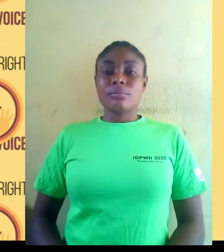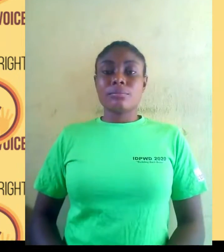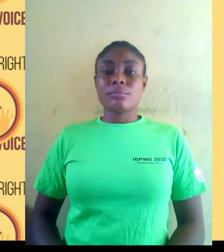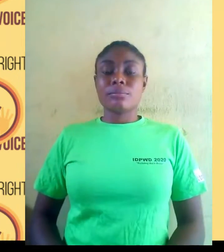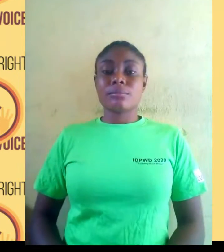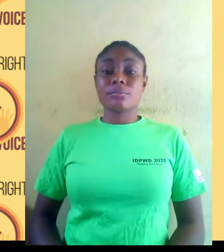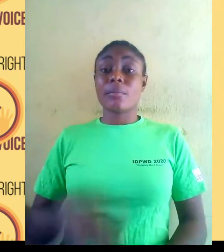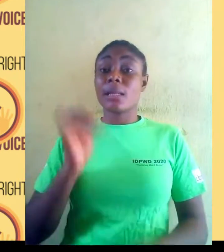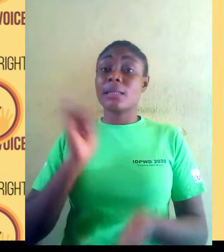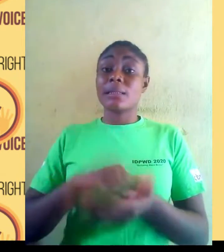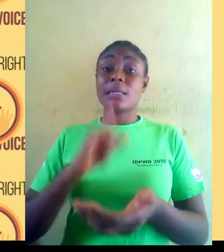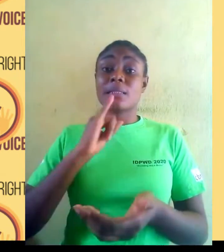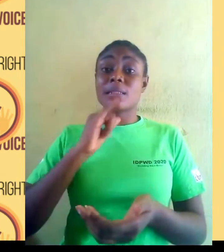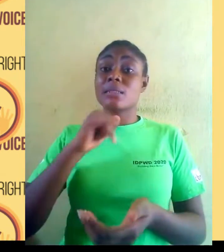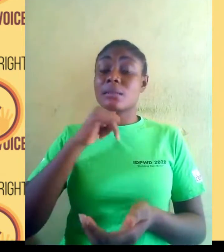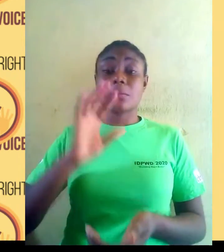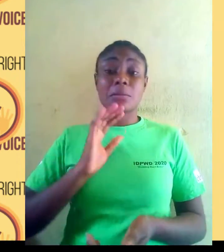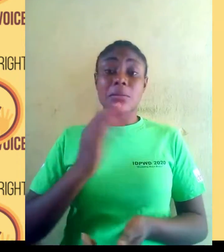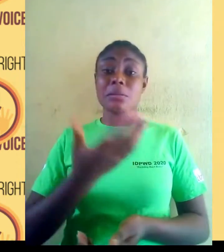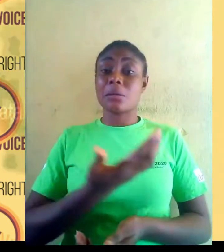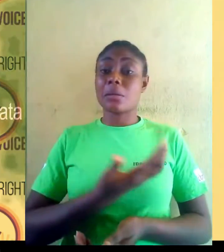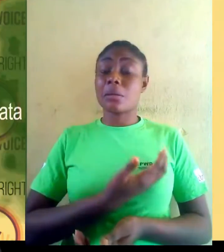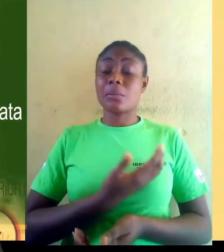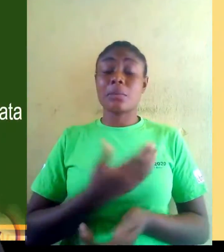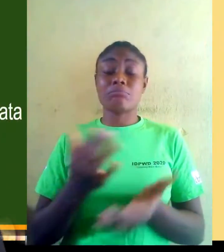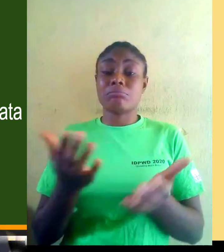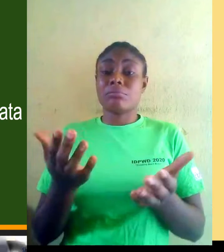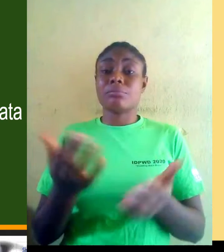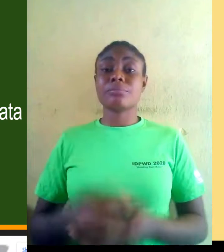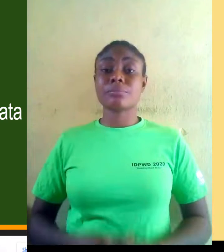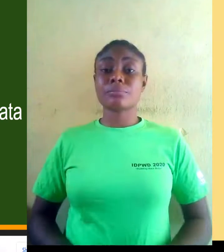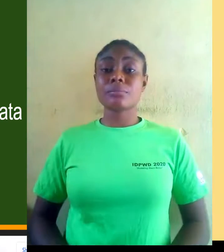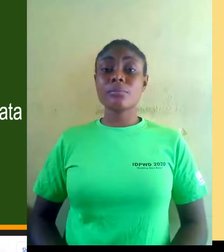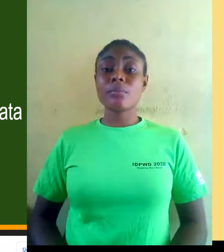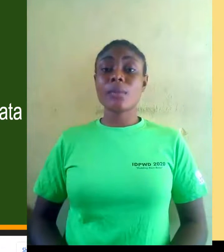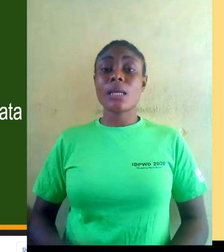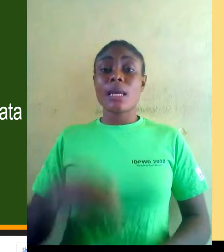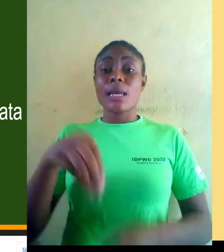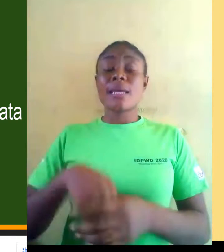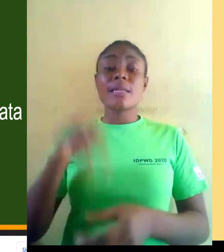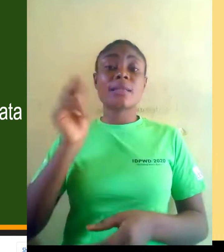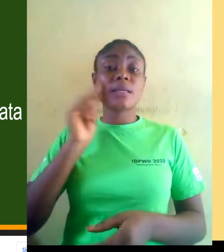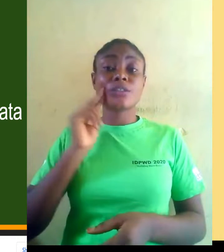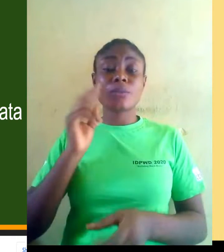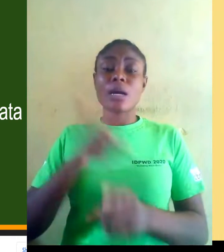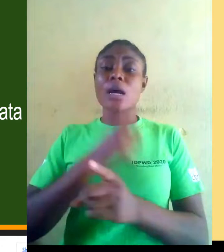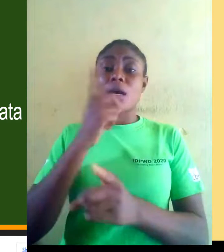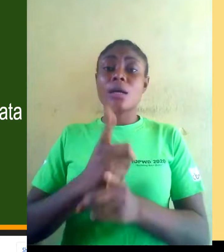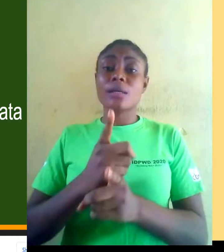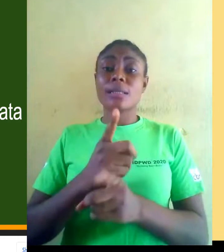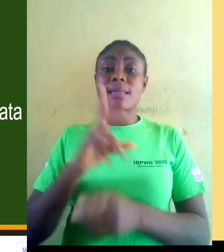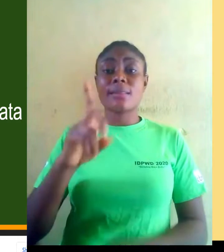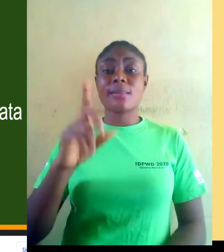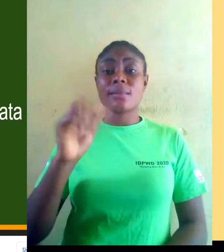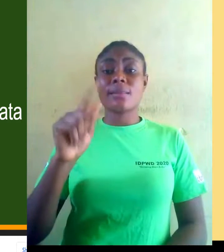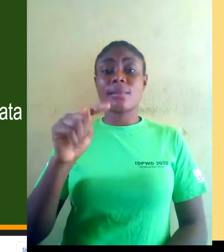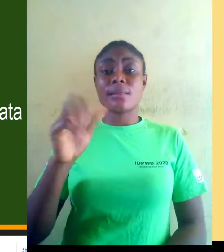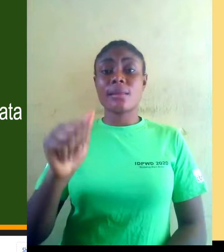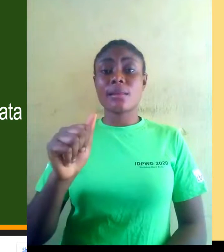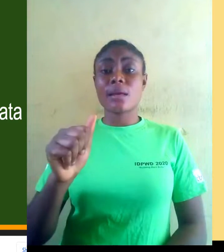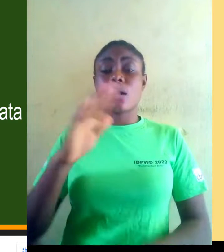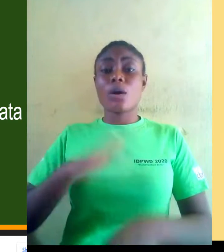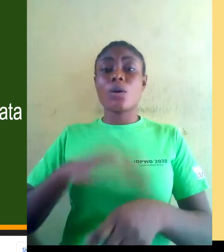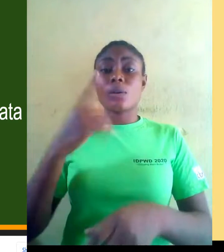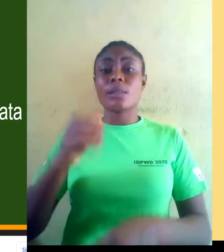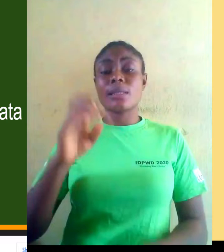that is not our writing. In Nigeria, accurate data on the incidence and prevalence